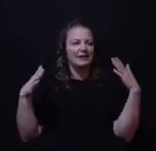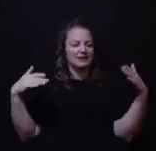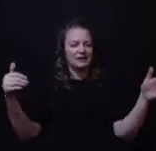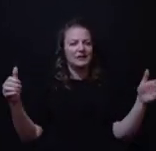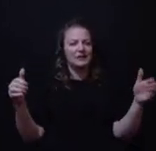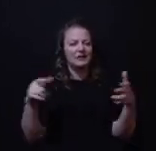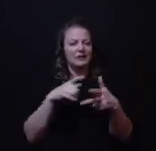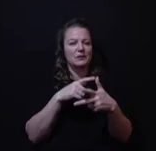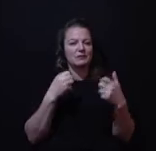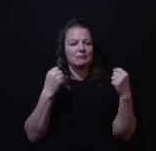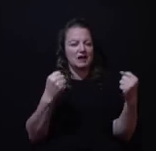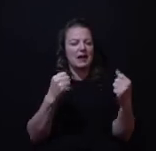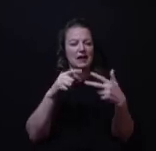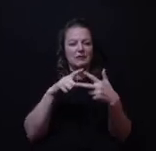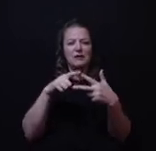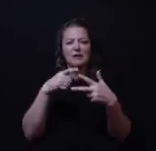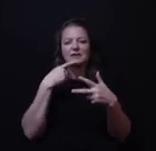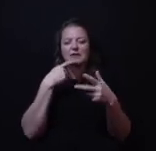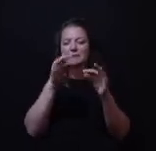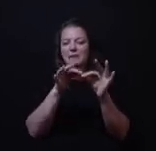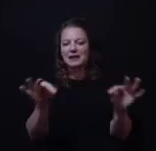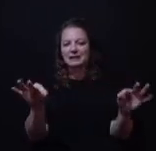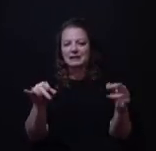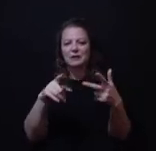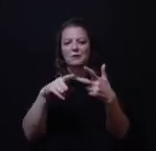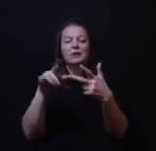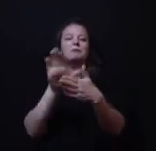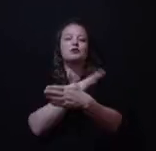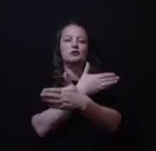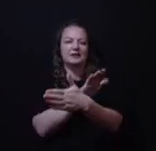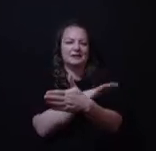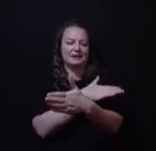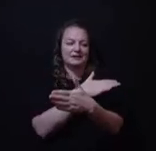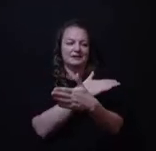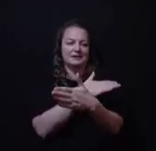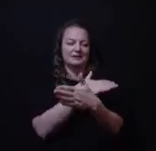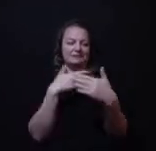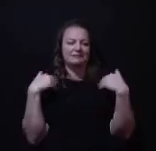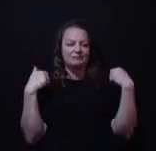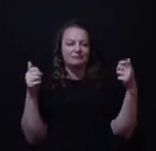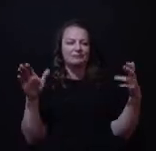of message, and one of music. Worship.